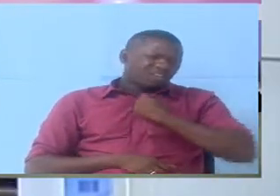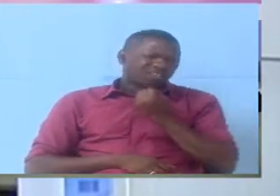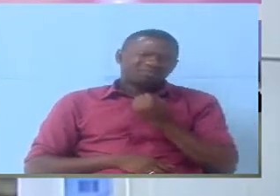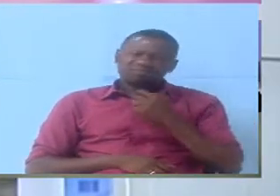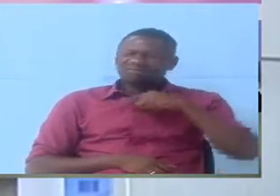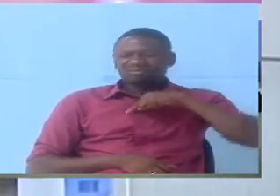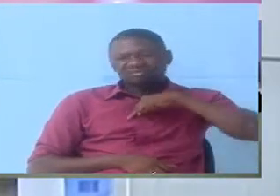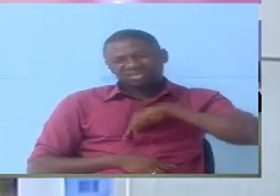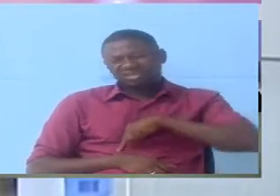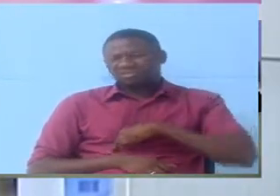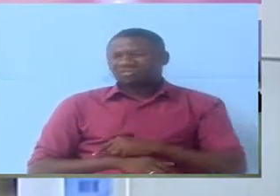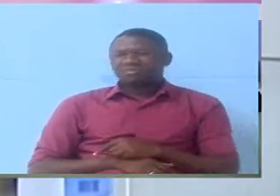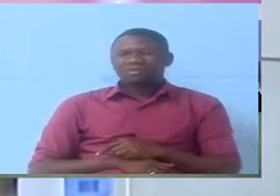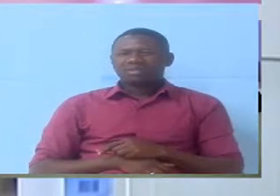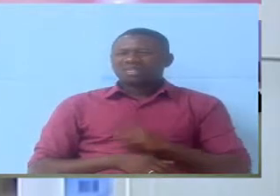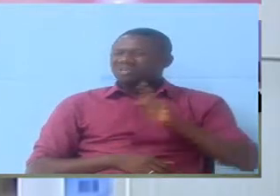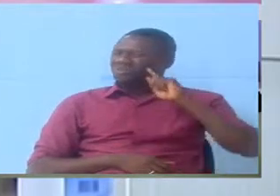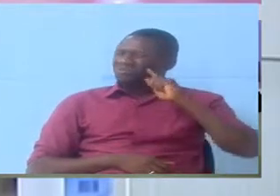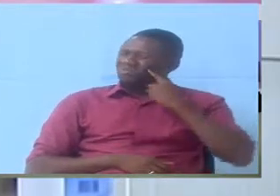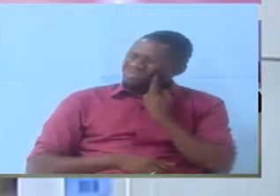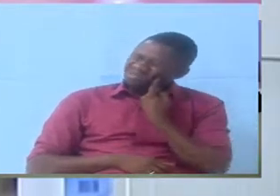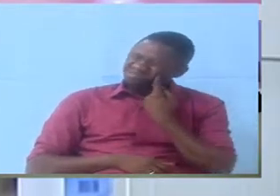They were demoralized.